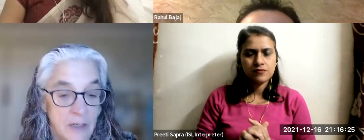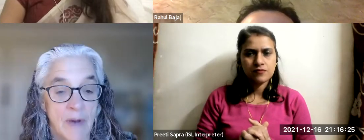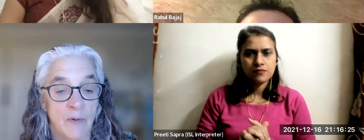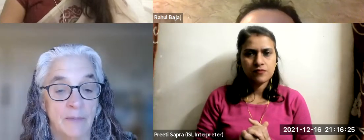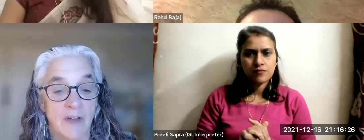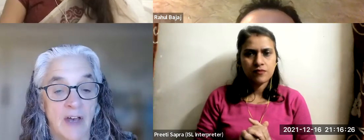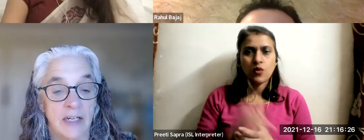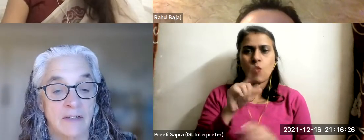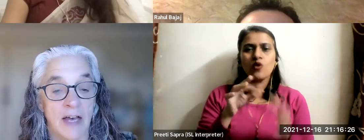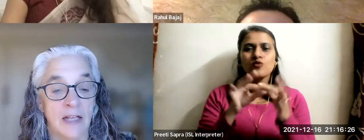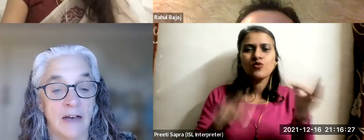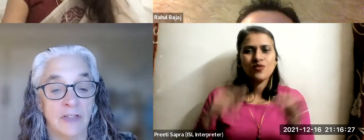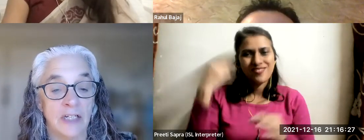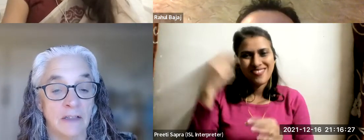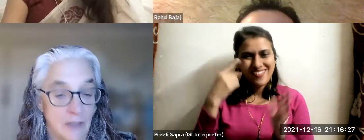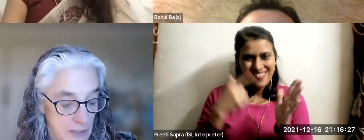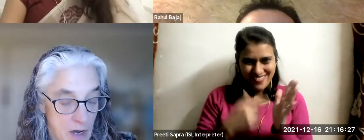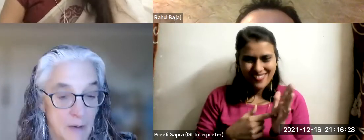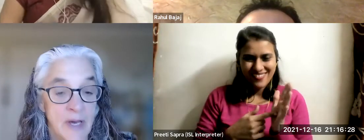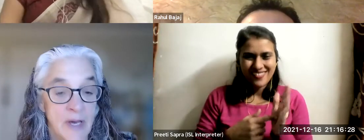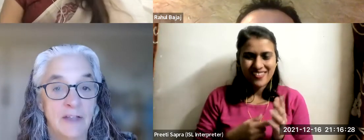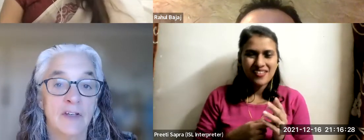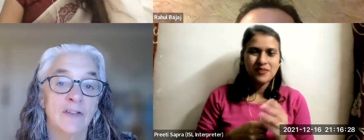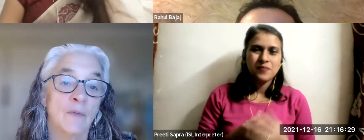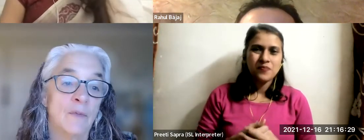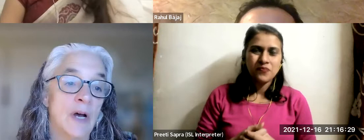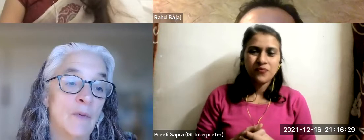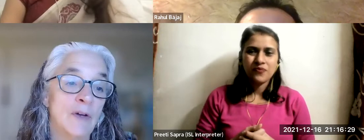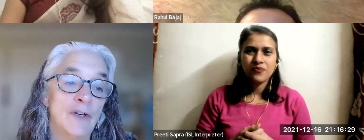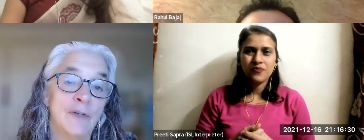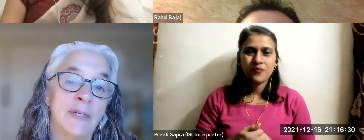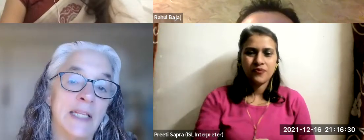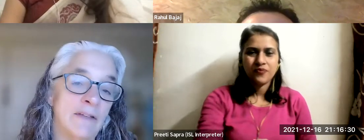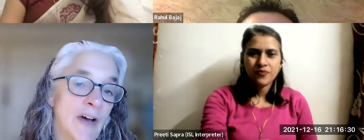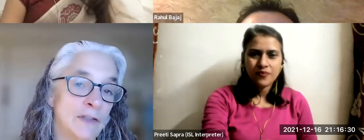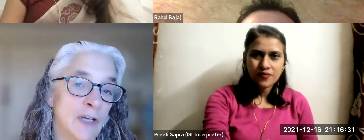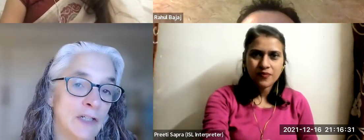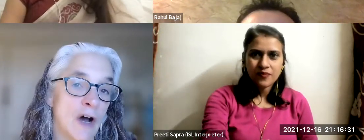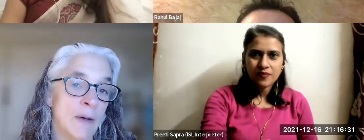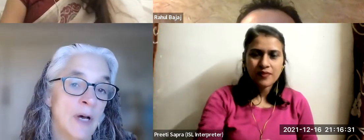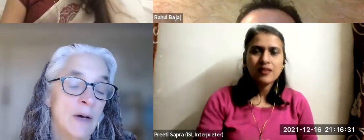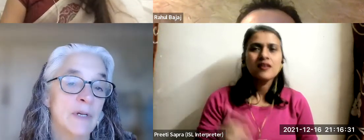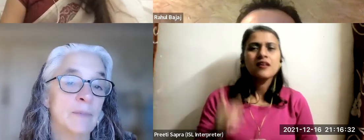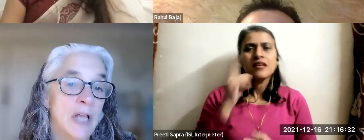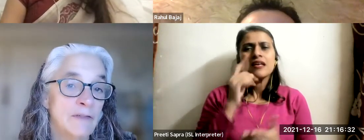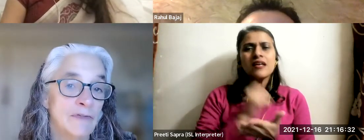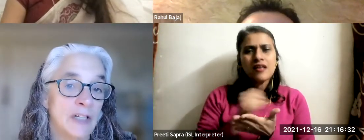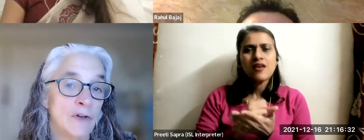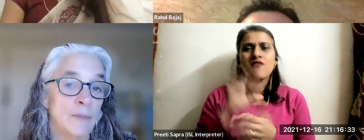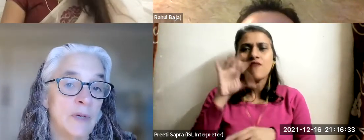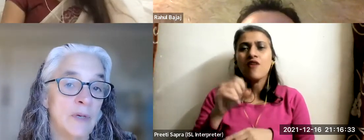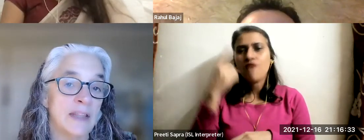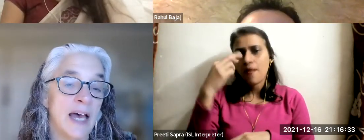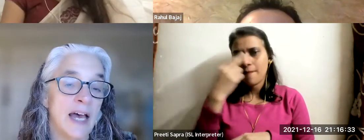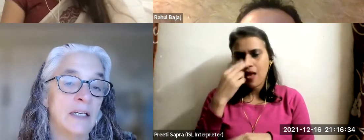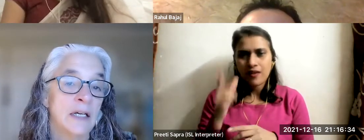reason my website is lflegal.com. Yes. Is because I was going to be laineyfeingold.com, but a blind friend